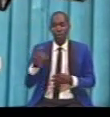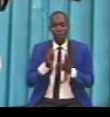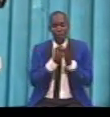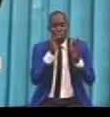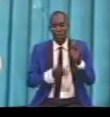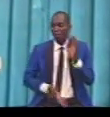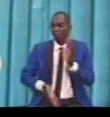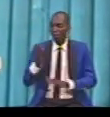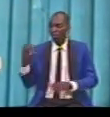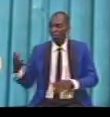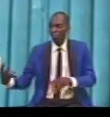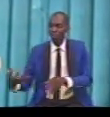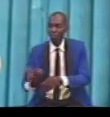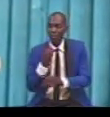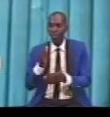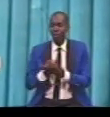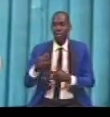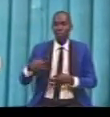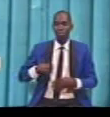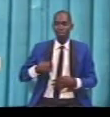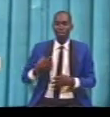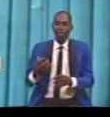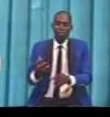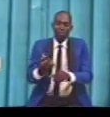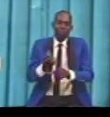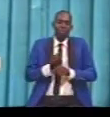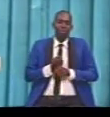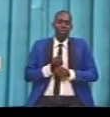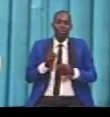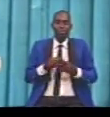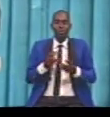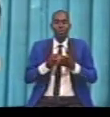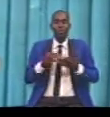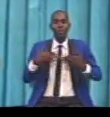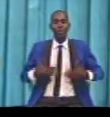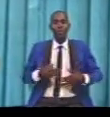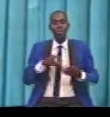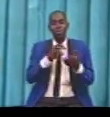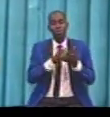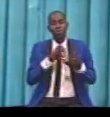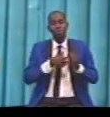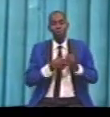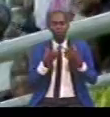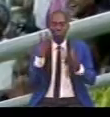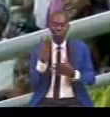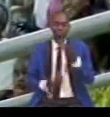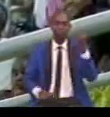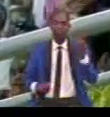the suit, and then drew it to his body. His problem disappeared immediately.